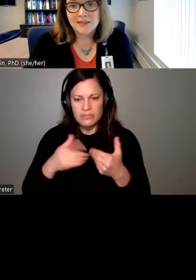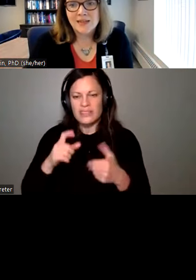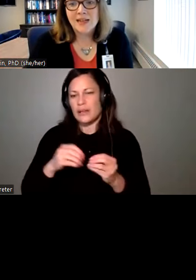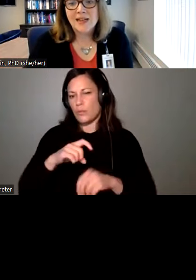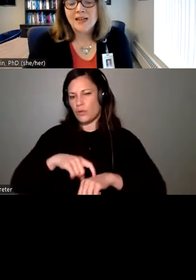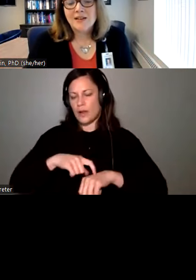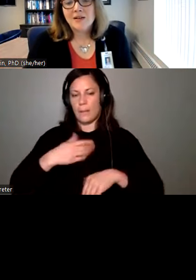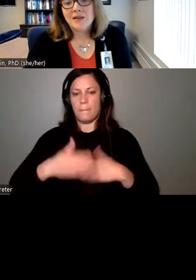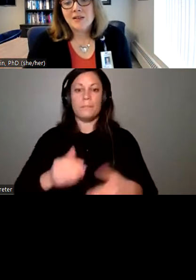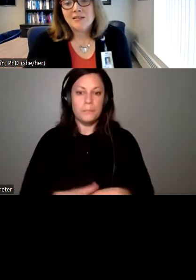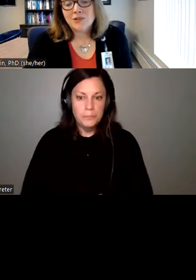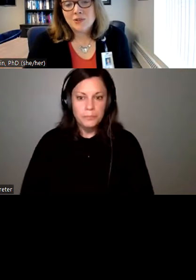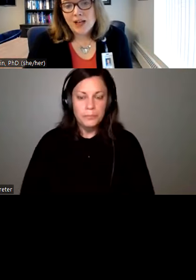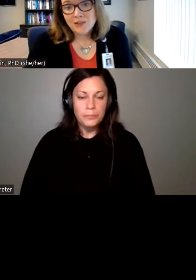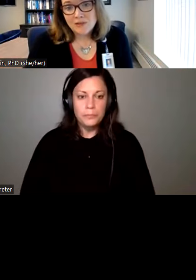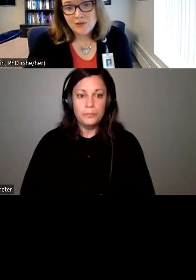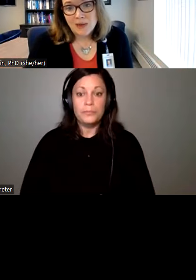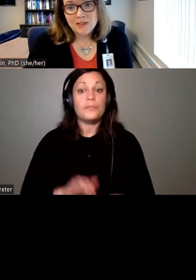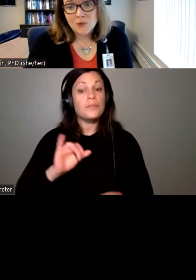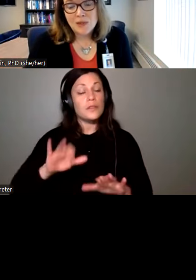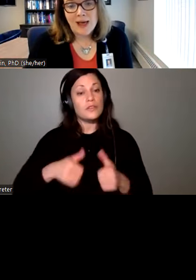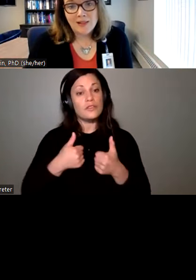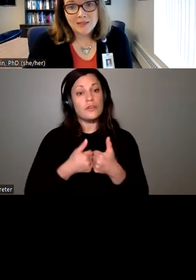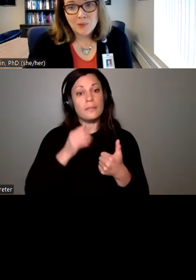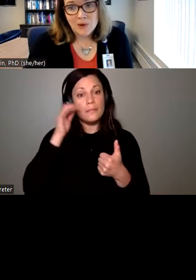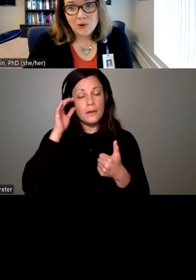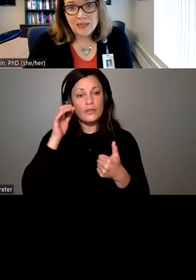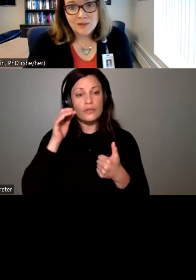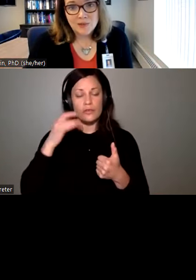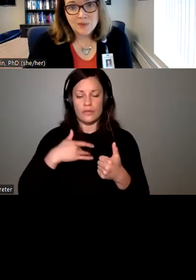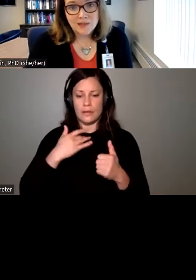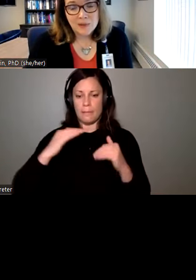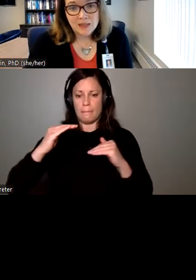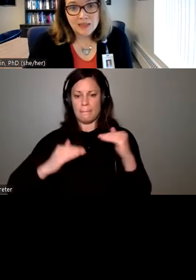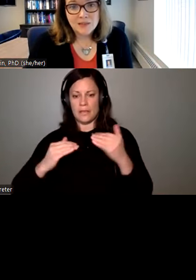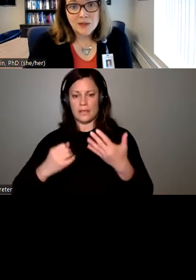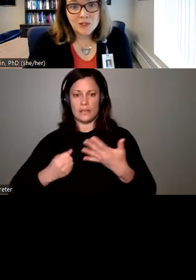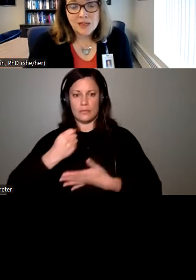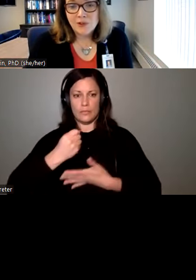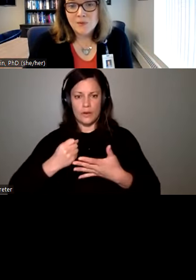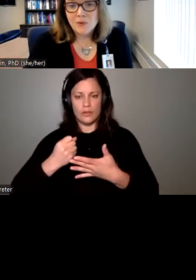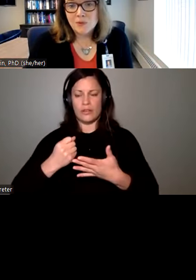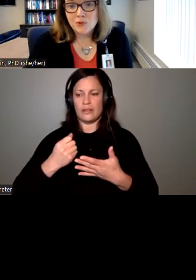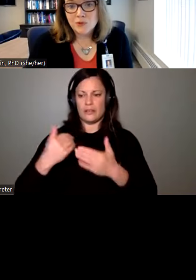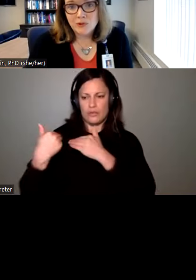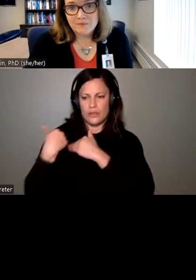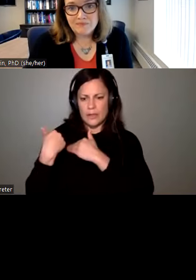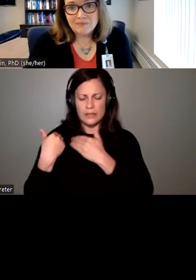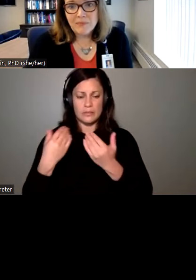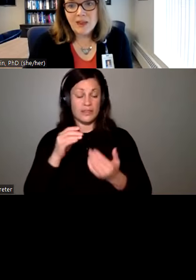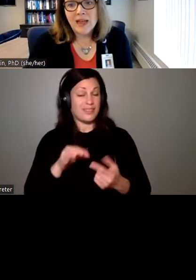process. It's also challenging for parents to rebalance priorities and responsibilities, especially if there are multiple